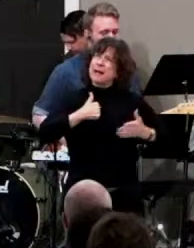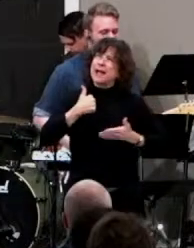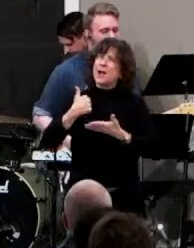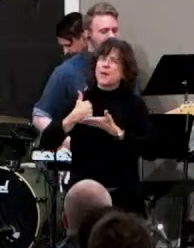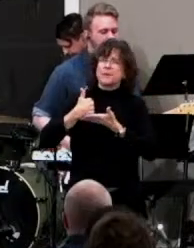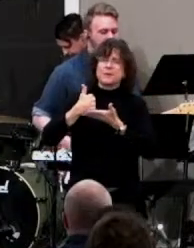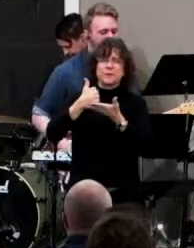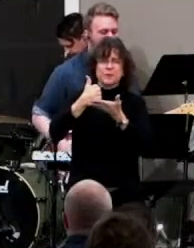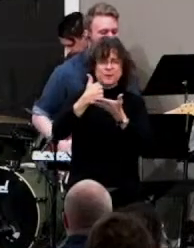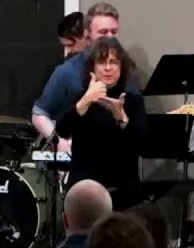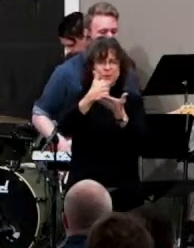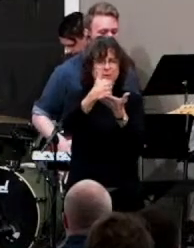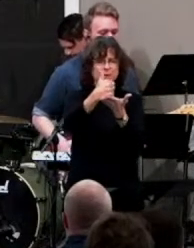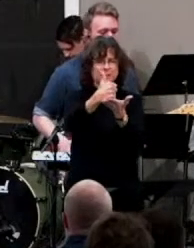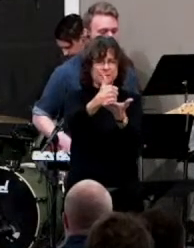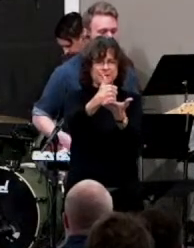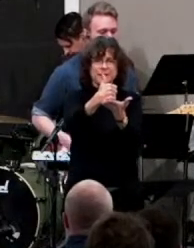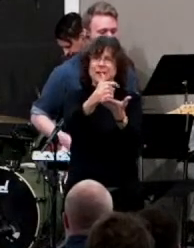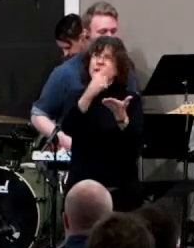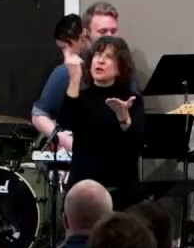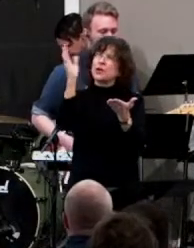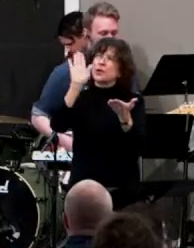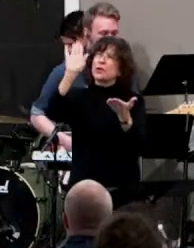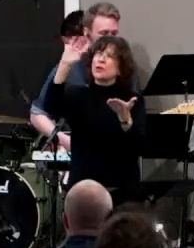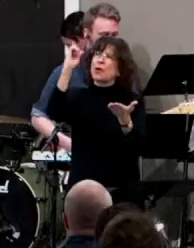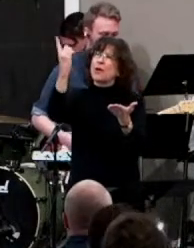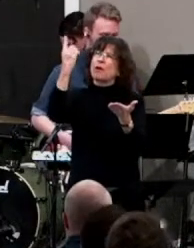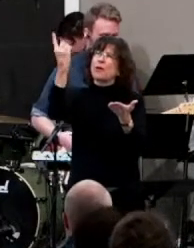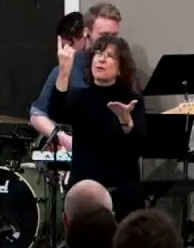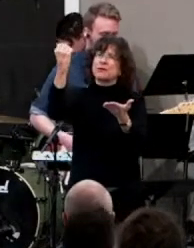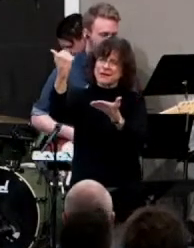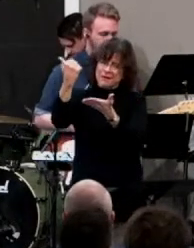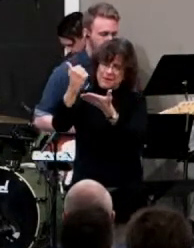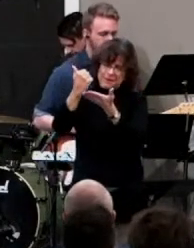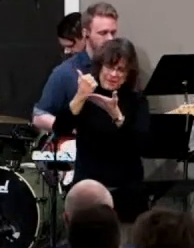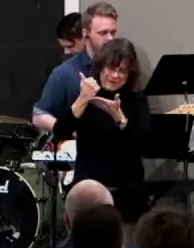hither by thy help I'm